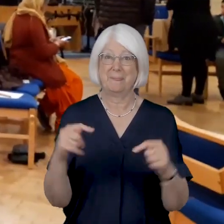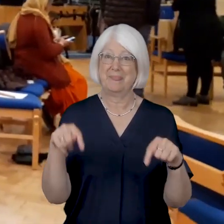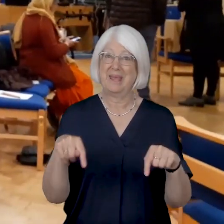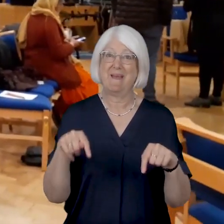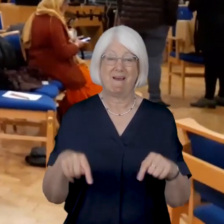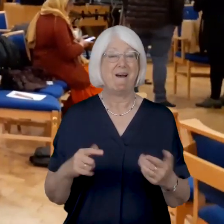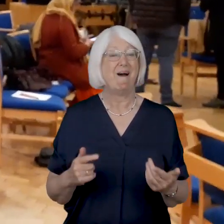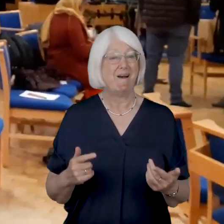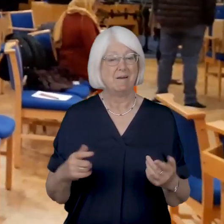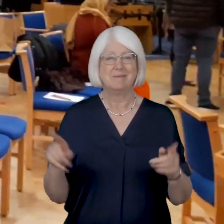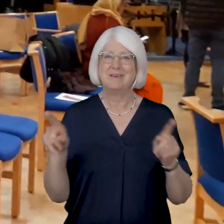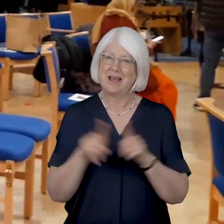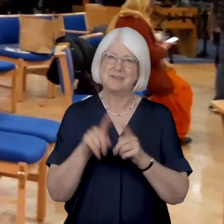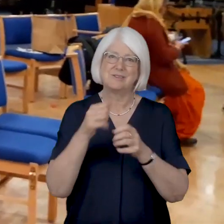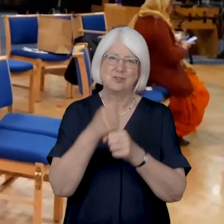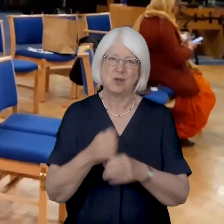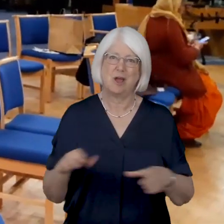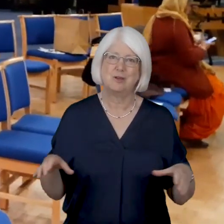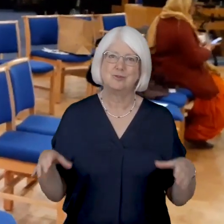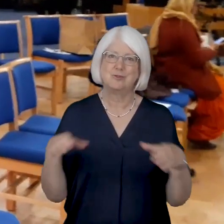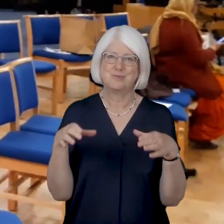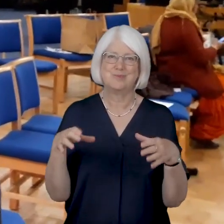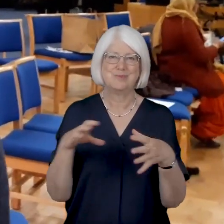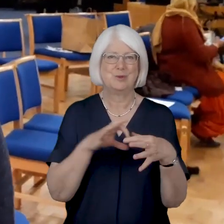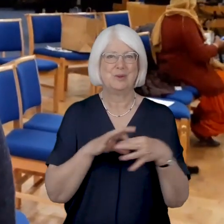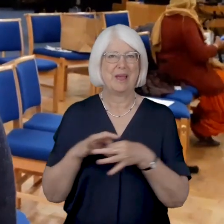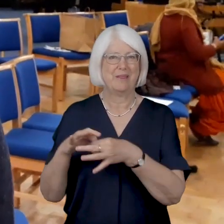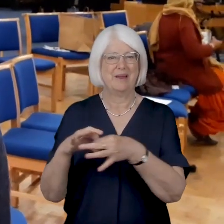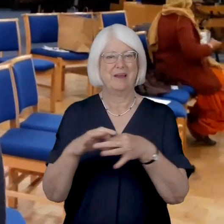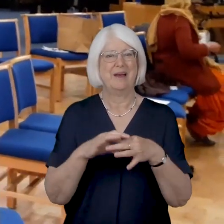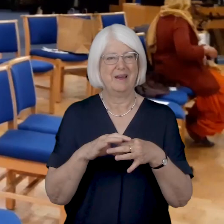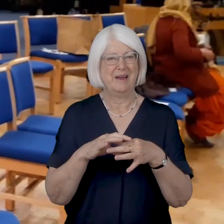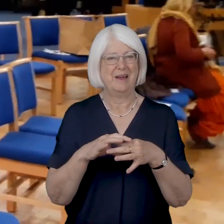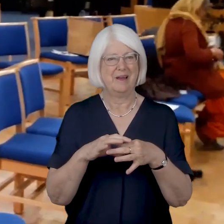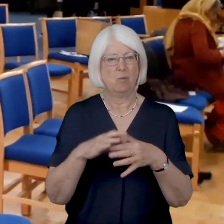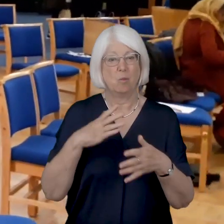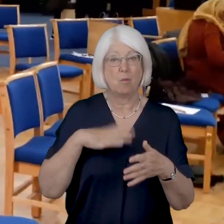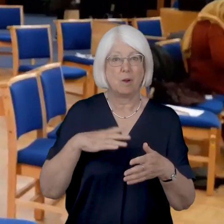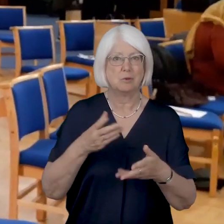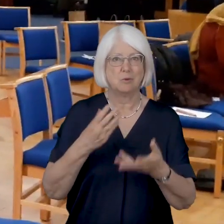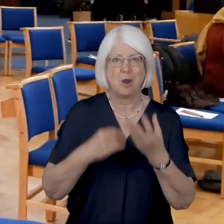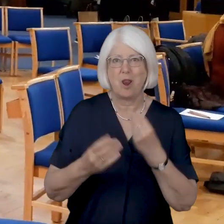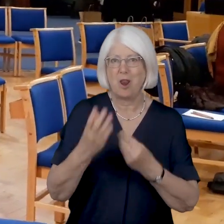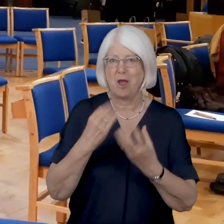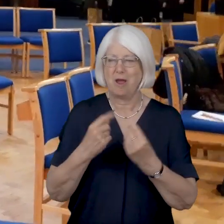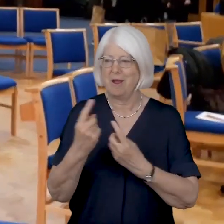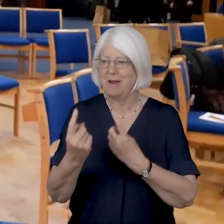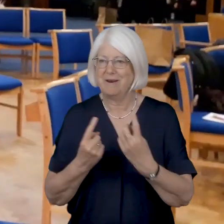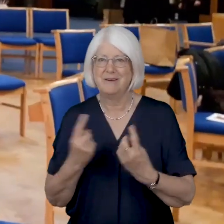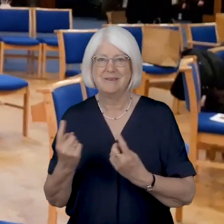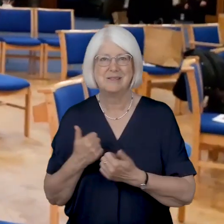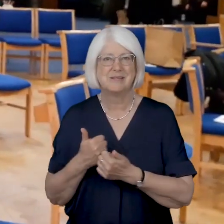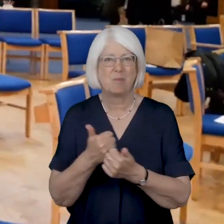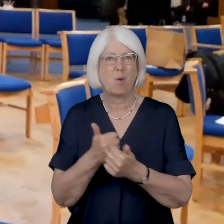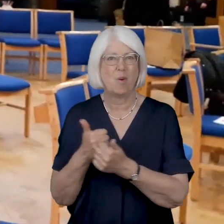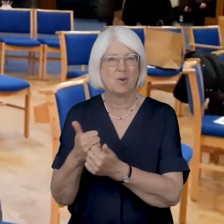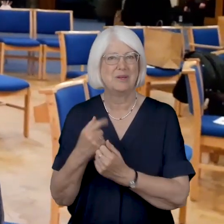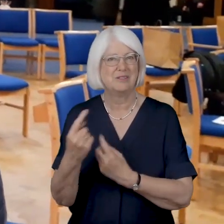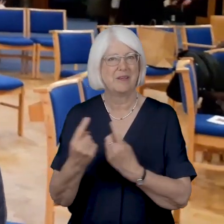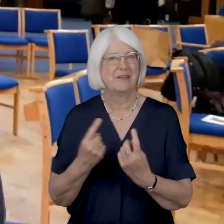Here, as a church together, we seek to learn from and support one another.